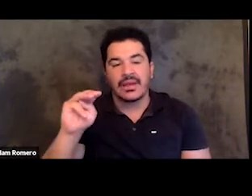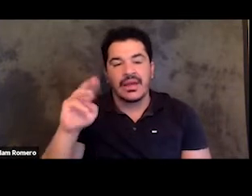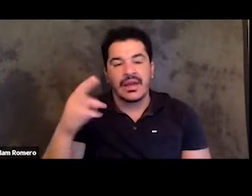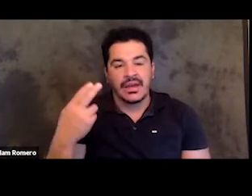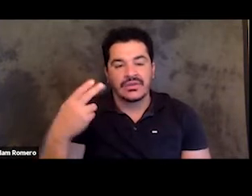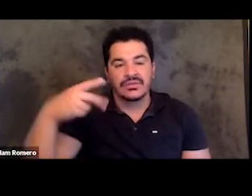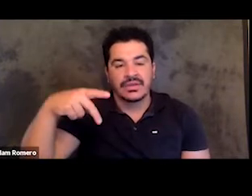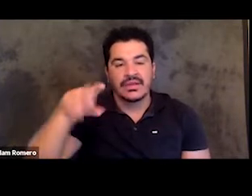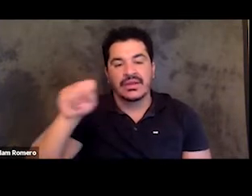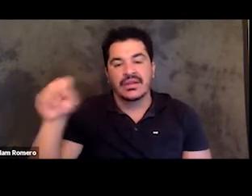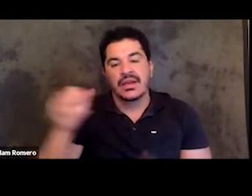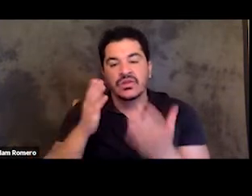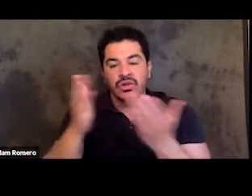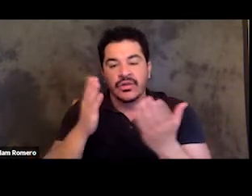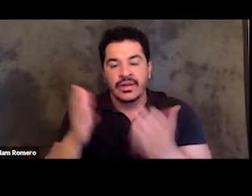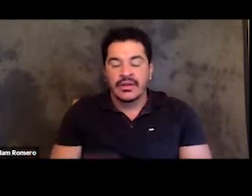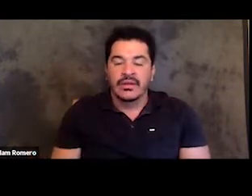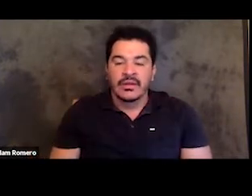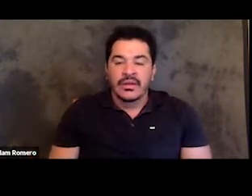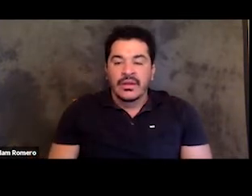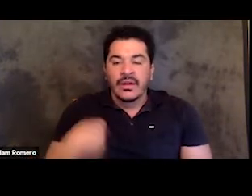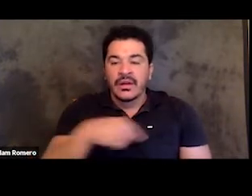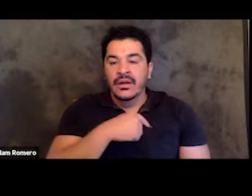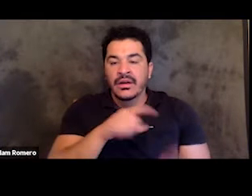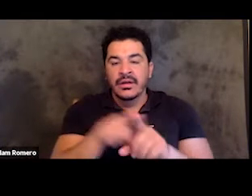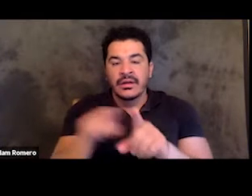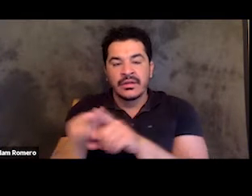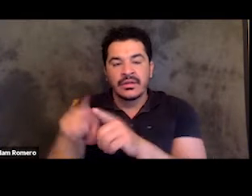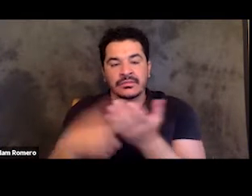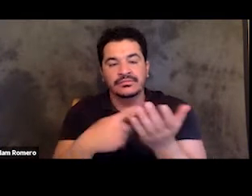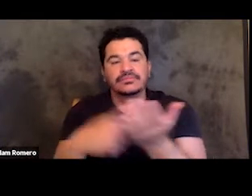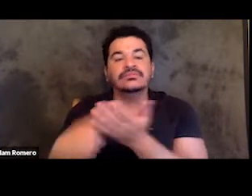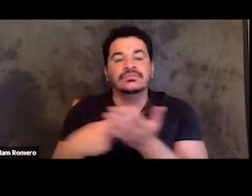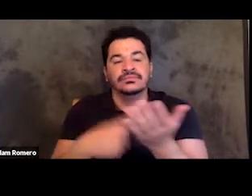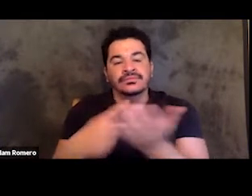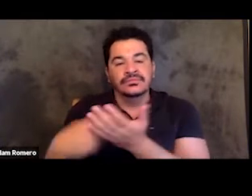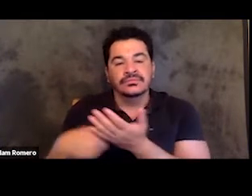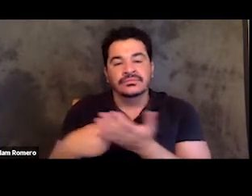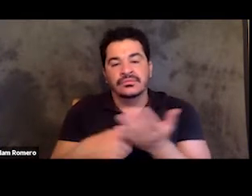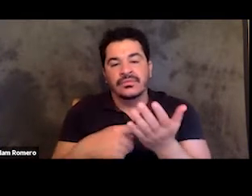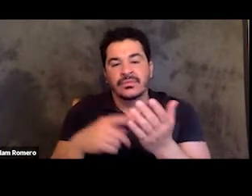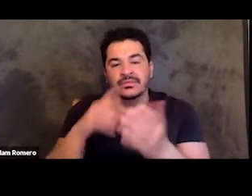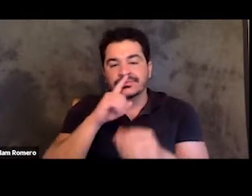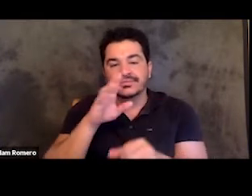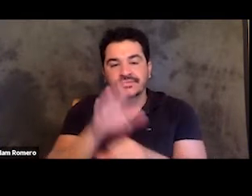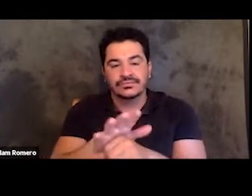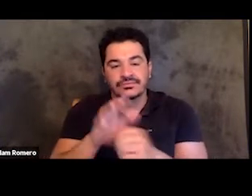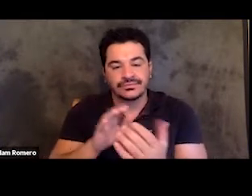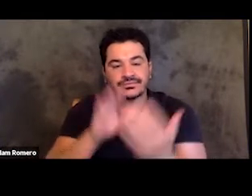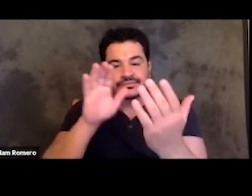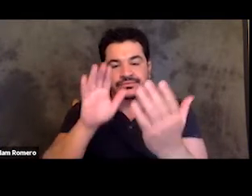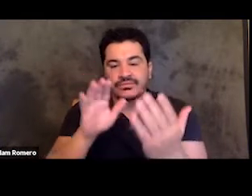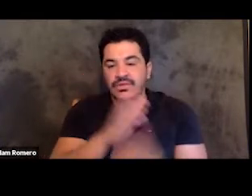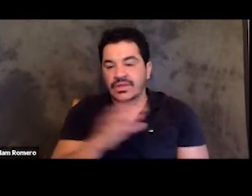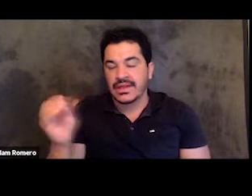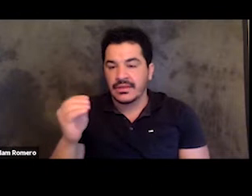We also discuss, promising approaches and programs. So the promising approaches and programs, that links back up to the criteria